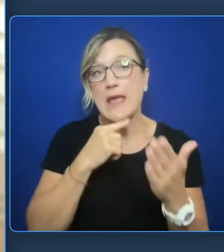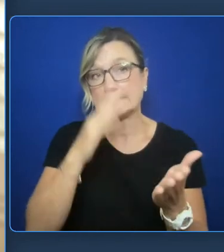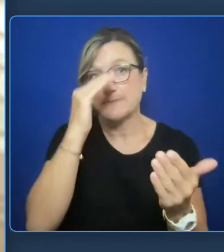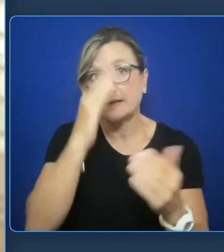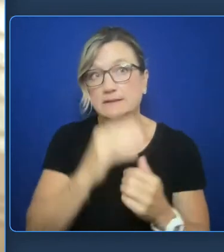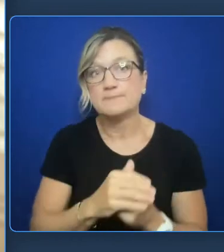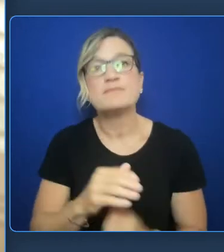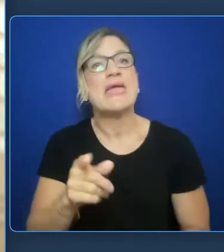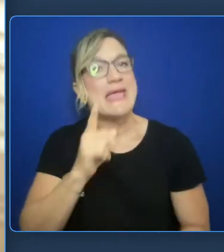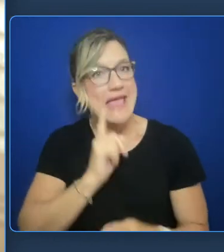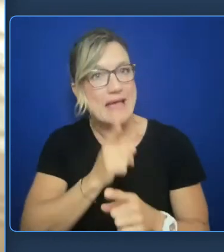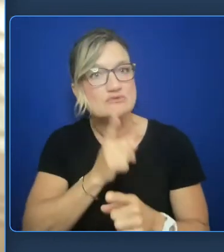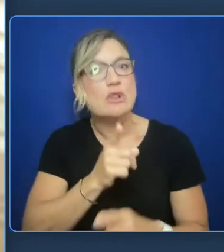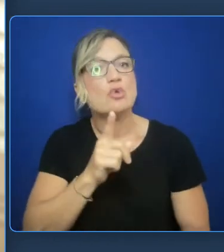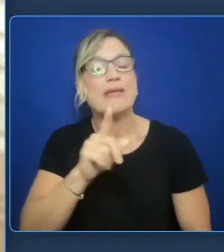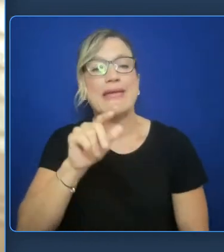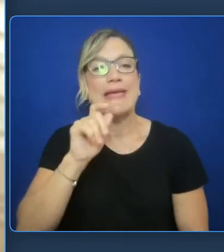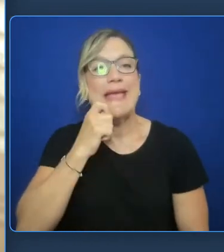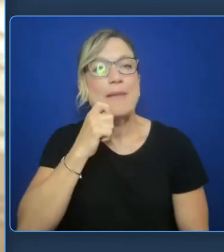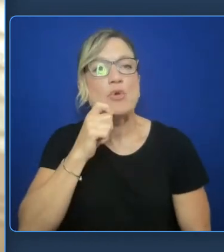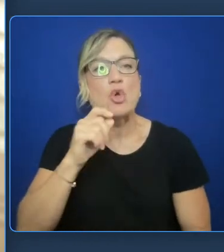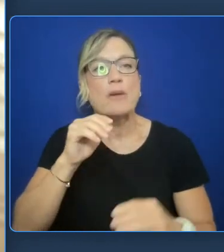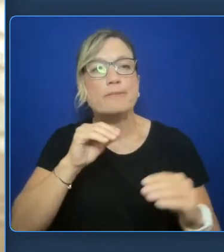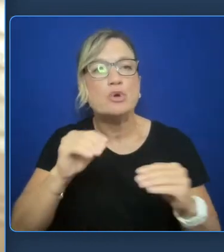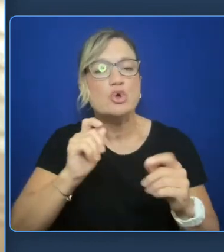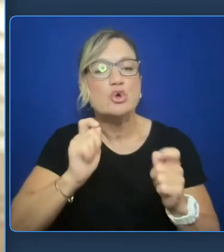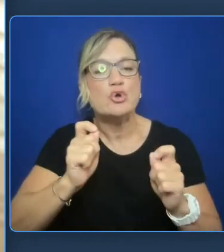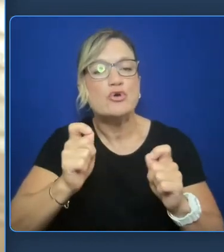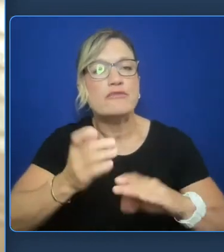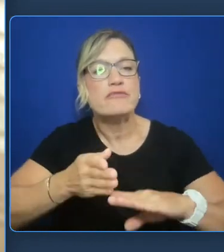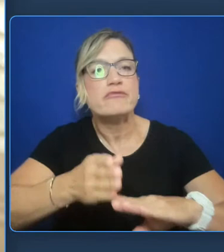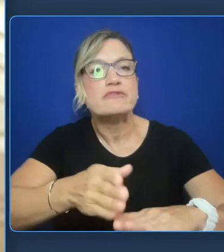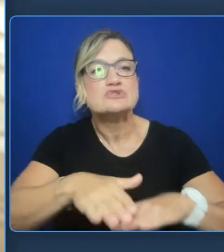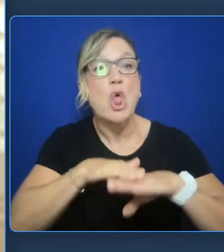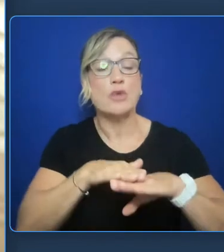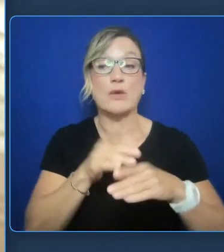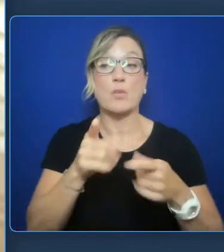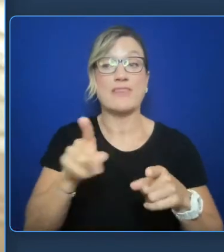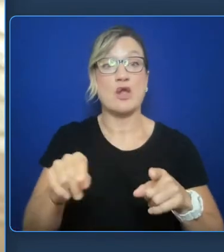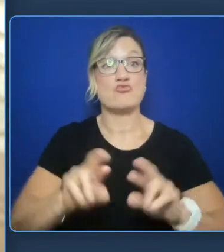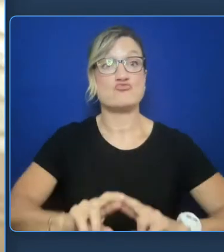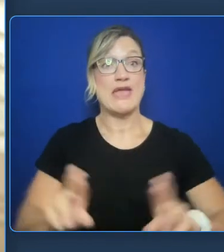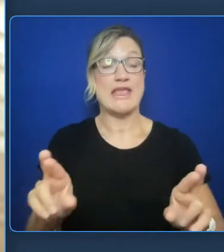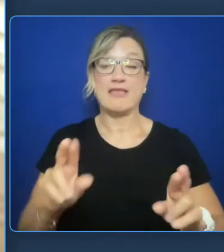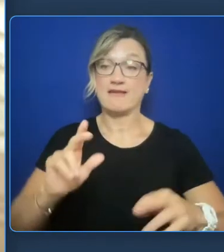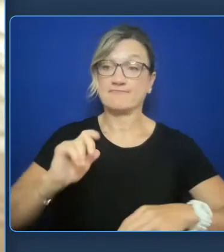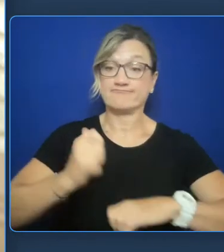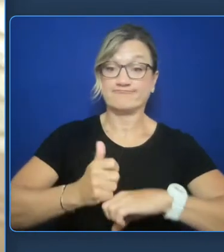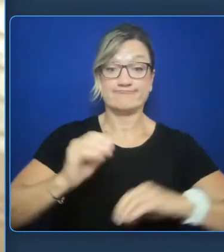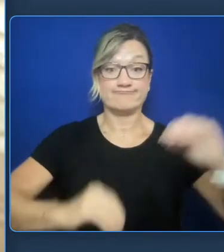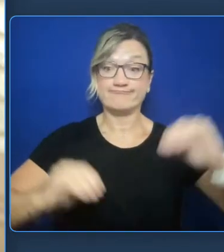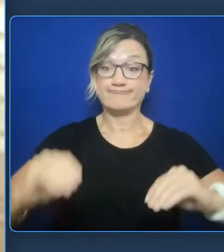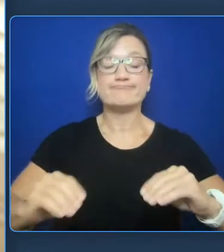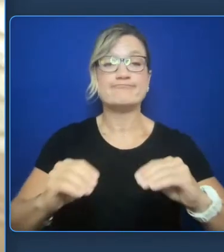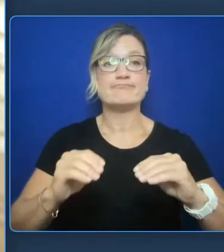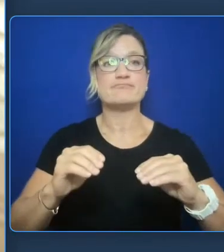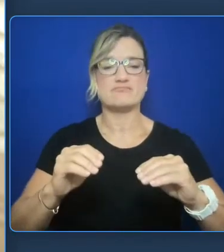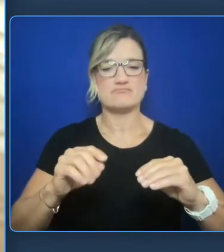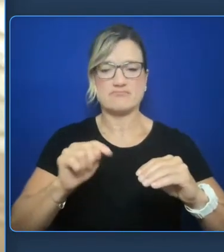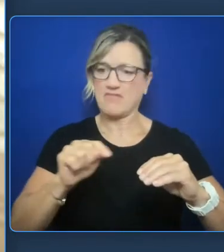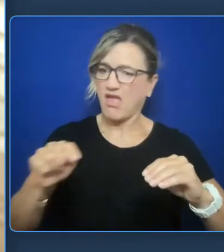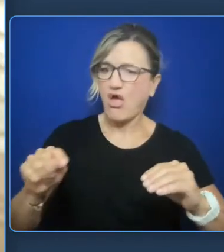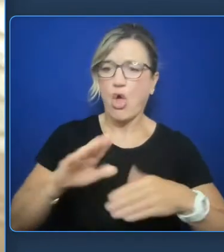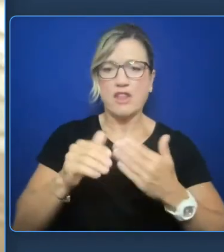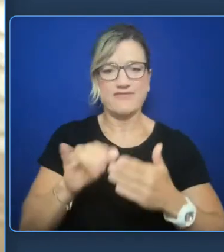Absolutely. Apple moves slowly, and when they're ready, they put things in places that make sense, but they